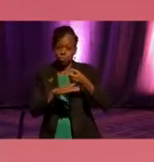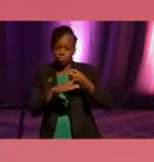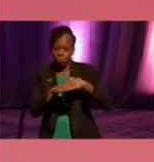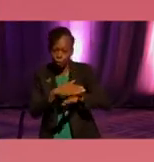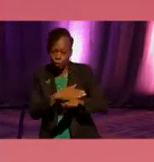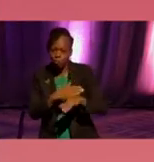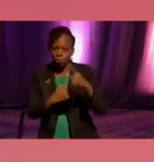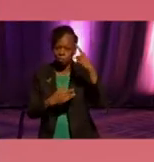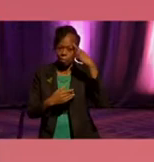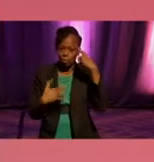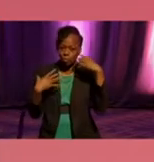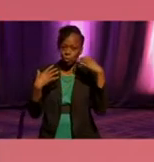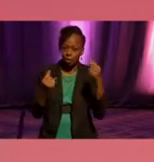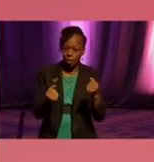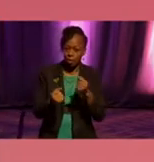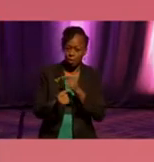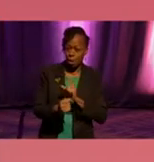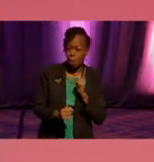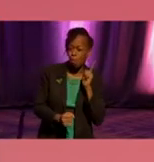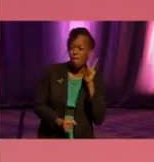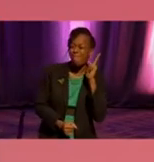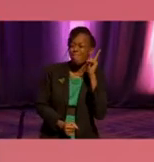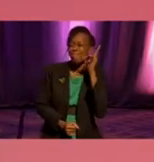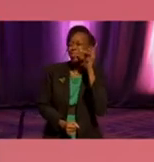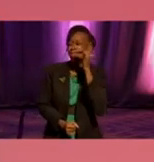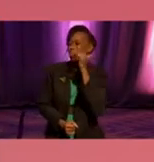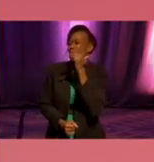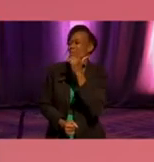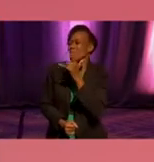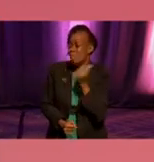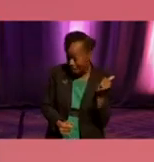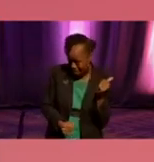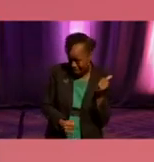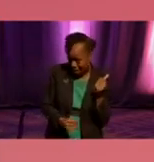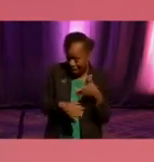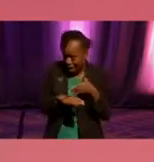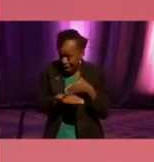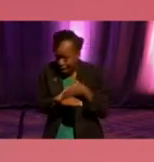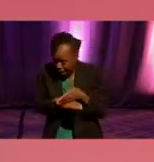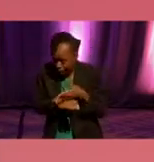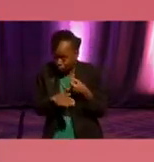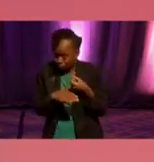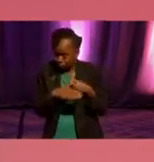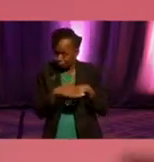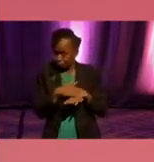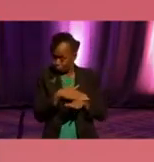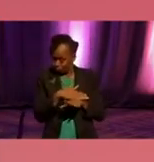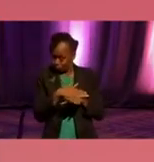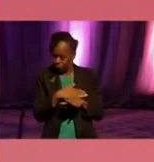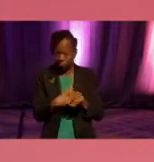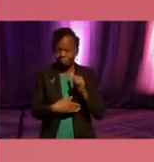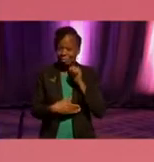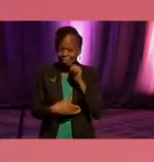about what it's really like after you have a baby, okay? Because it's not in a book.